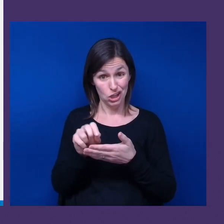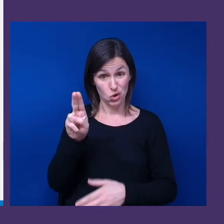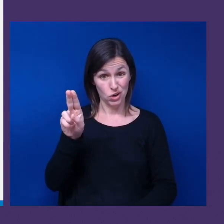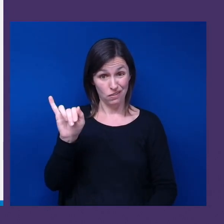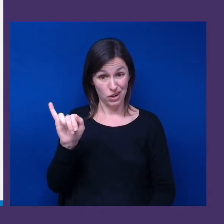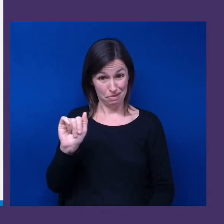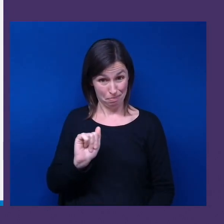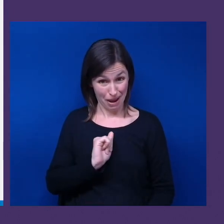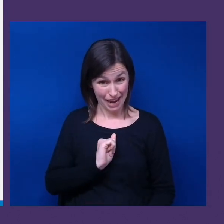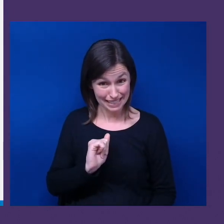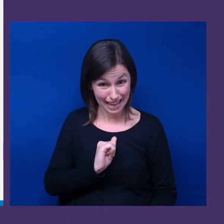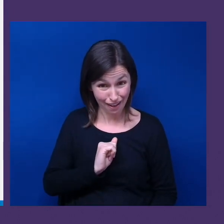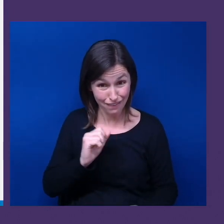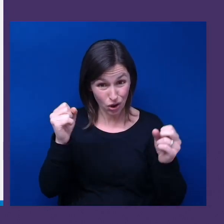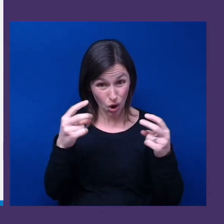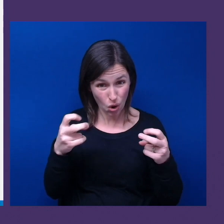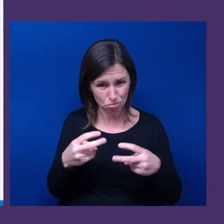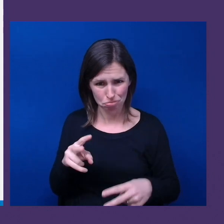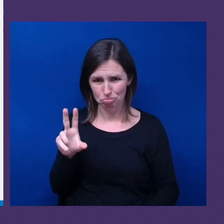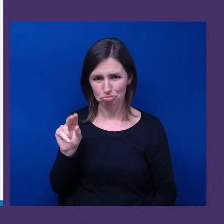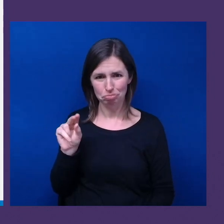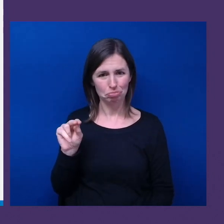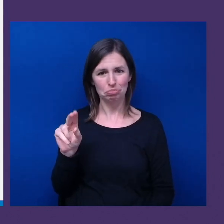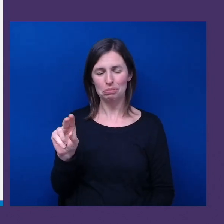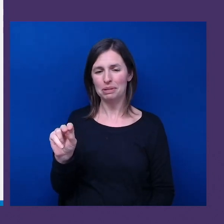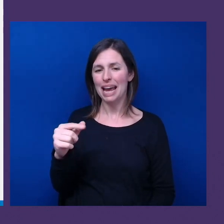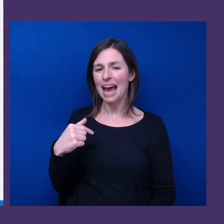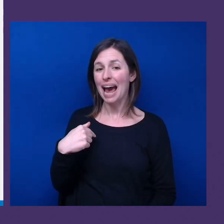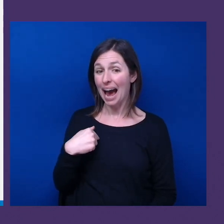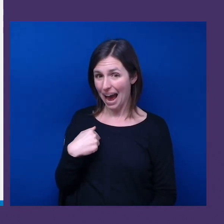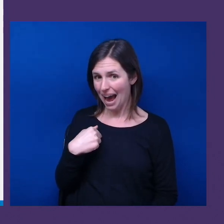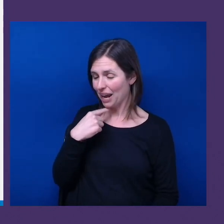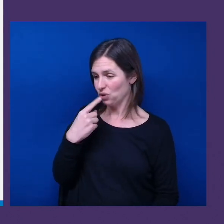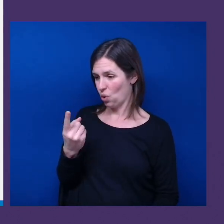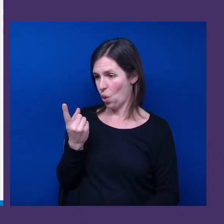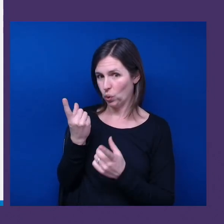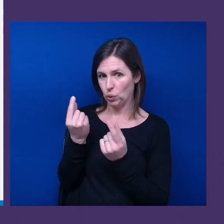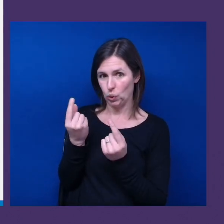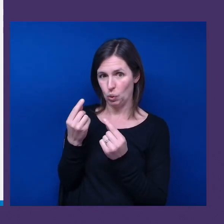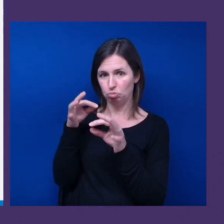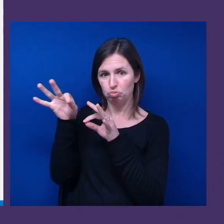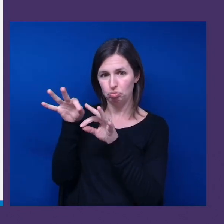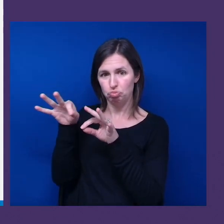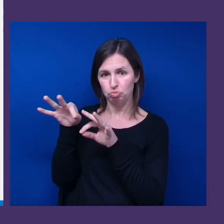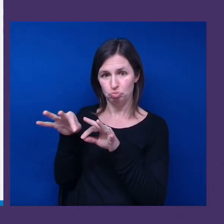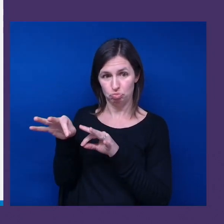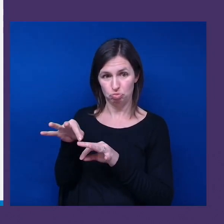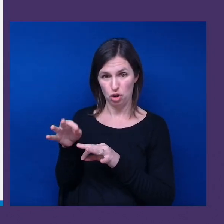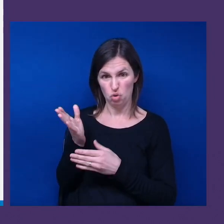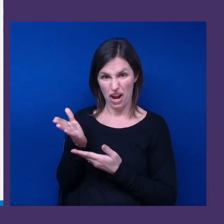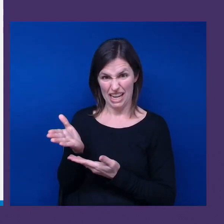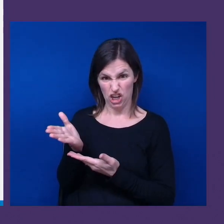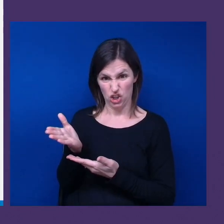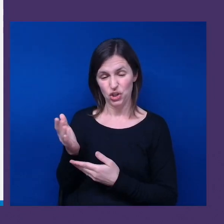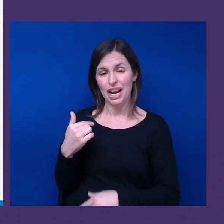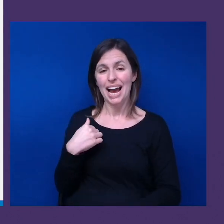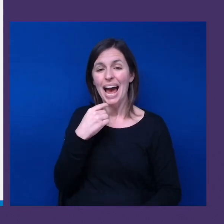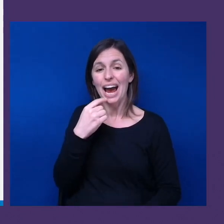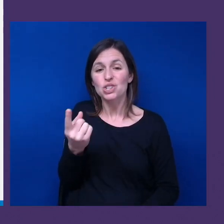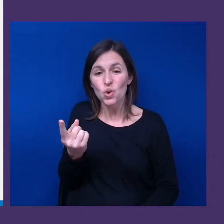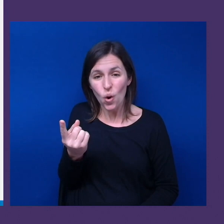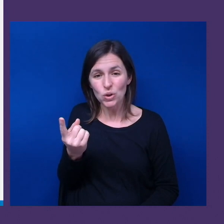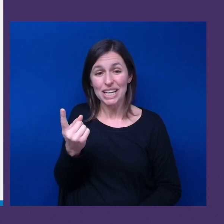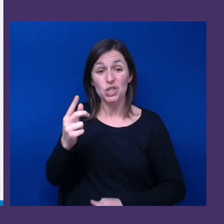myself. Instead, I gave it these instructions right here. I told it to build a